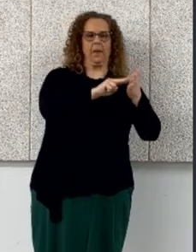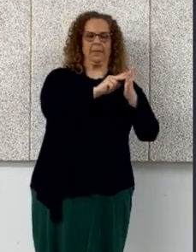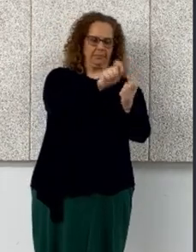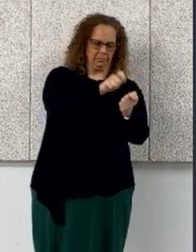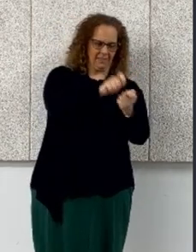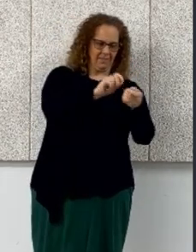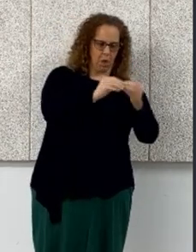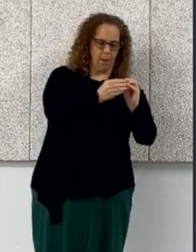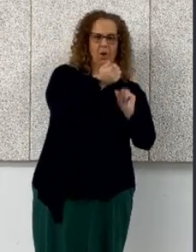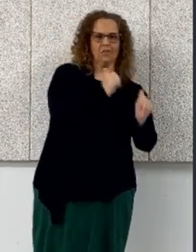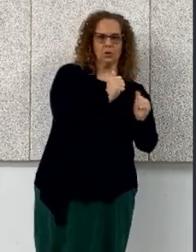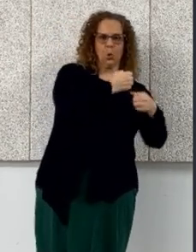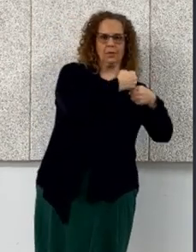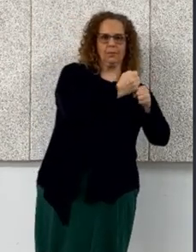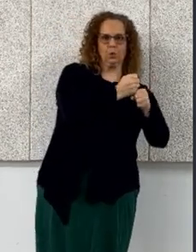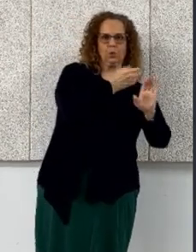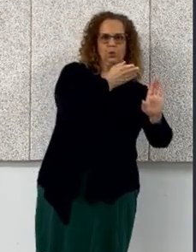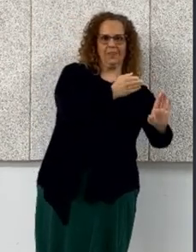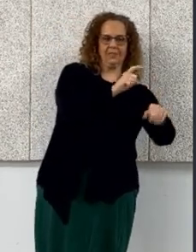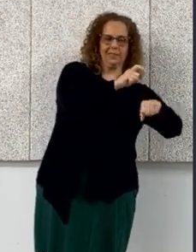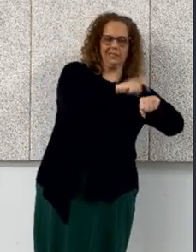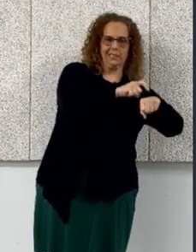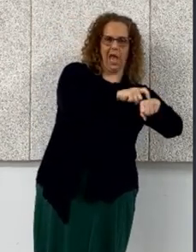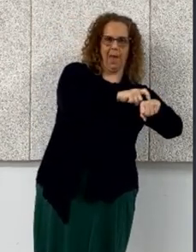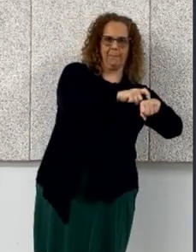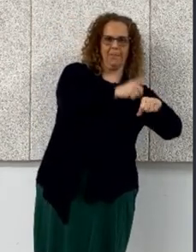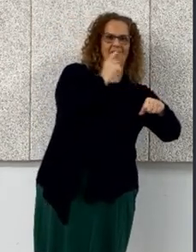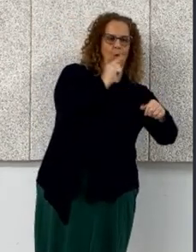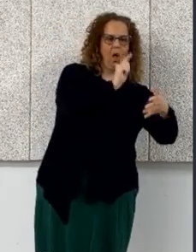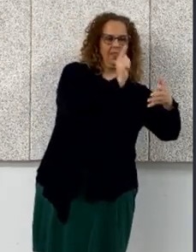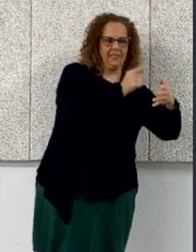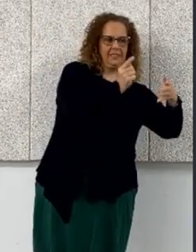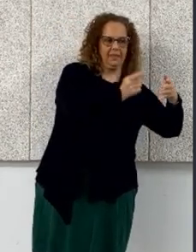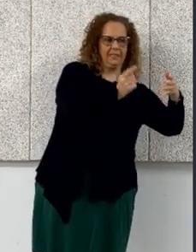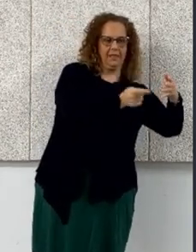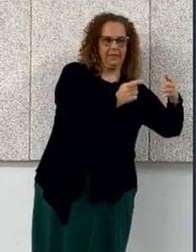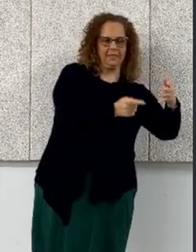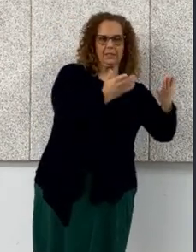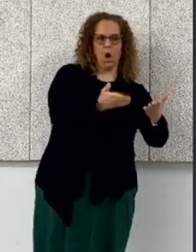shows, and this many shows get this much time, and that means that we can offer